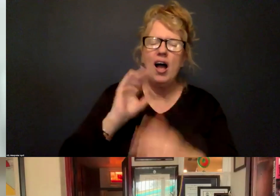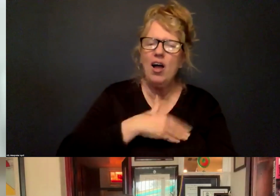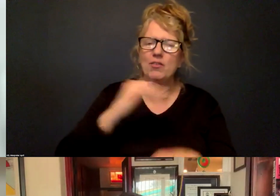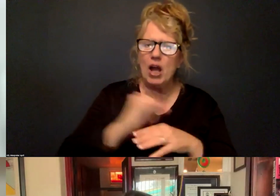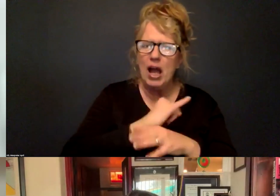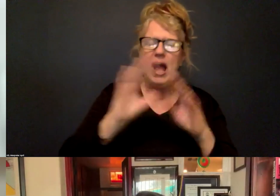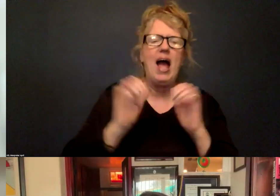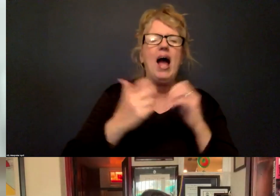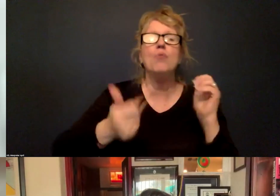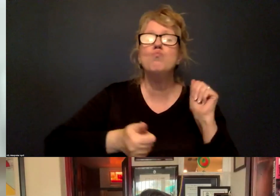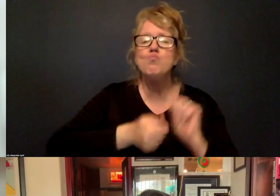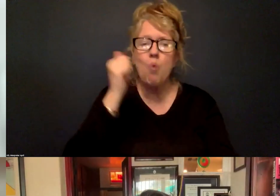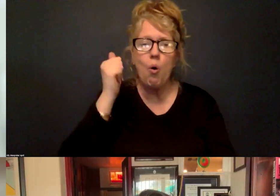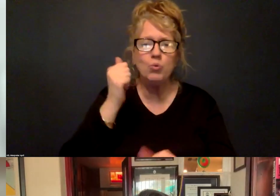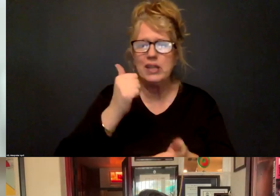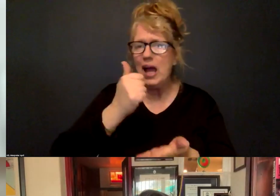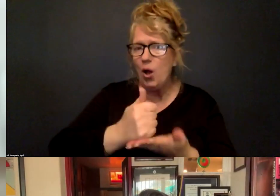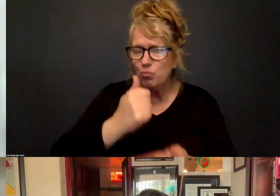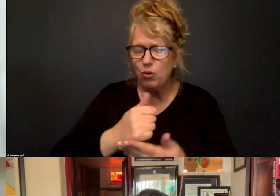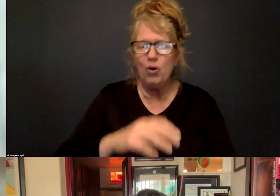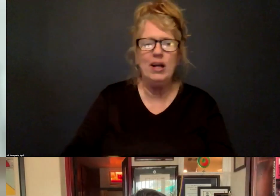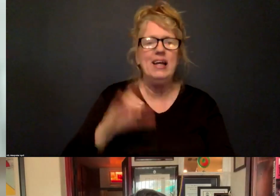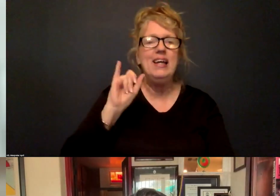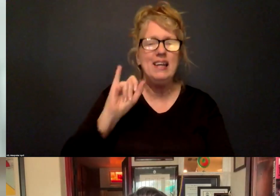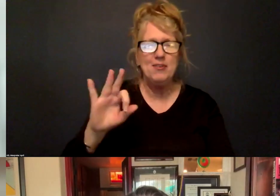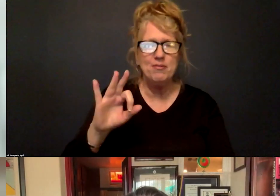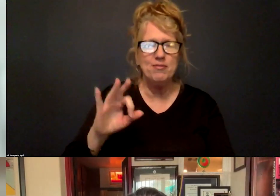be the most helpful? And if we take a very